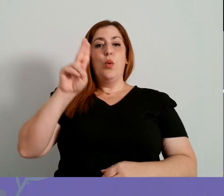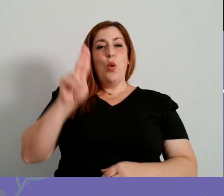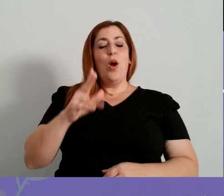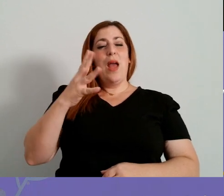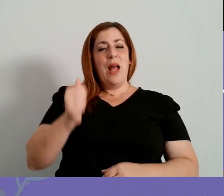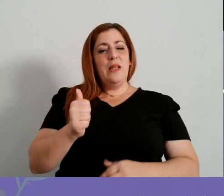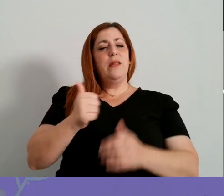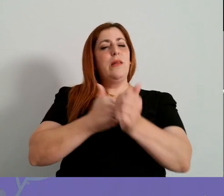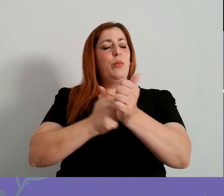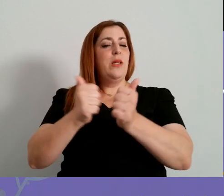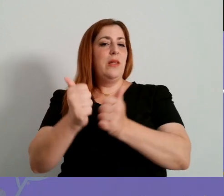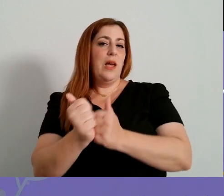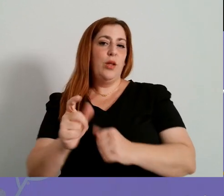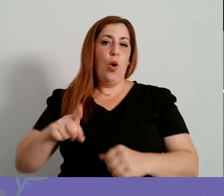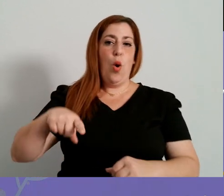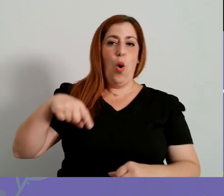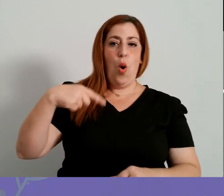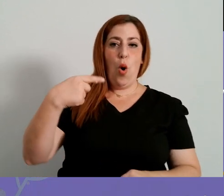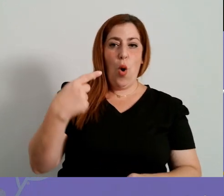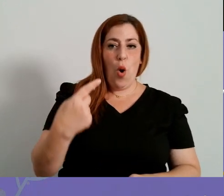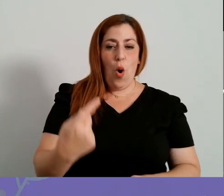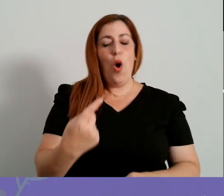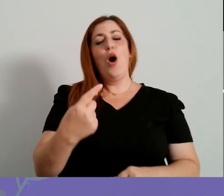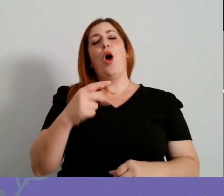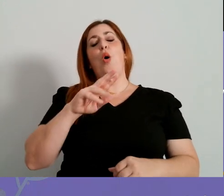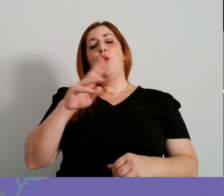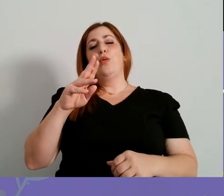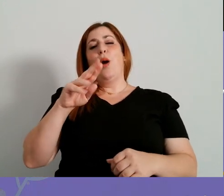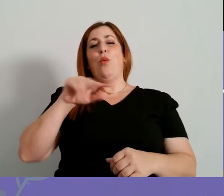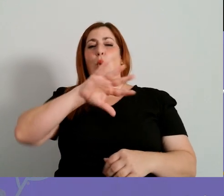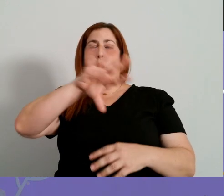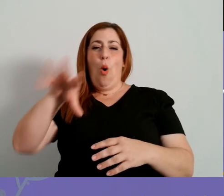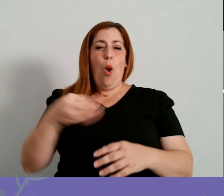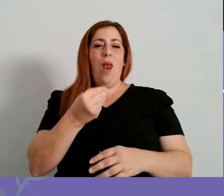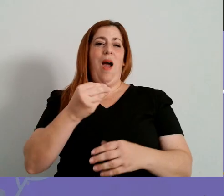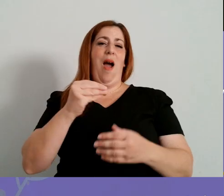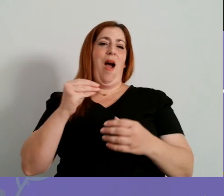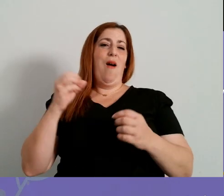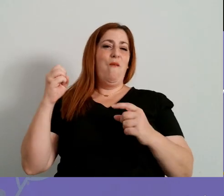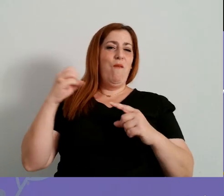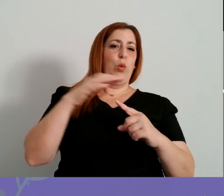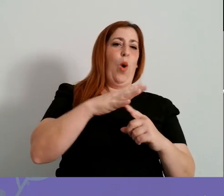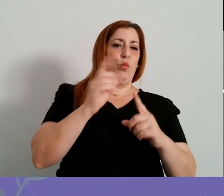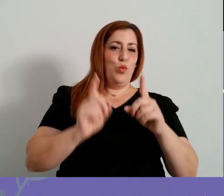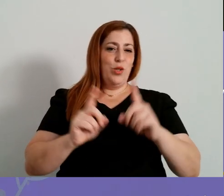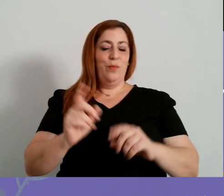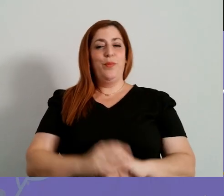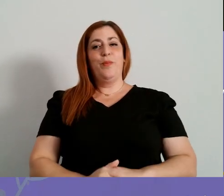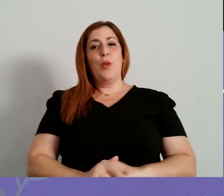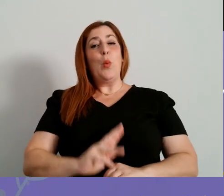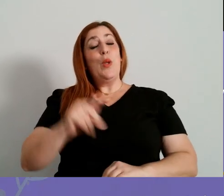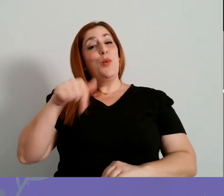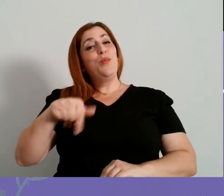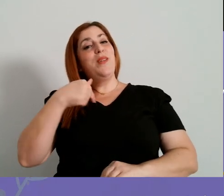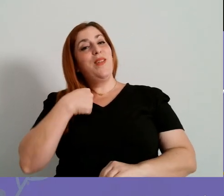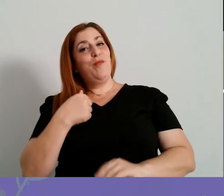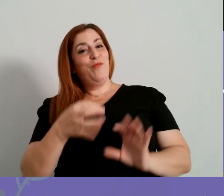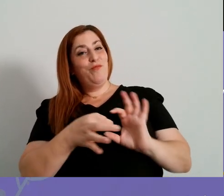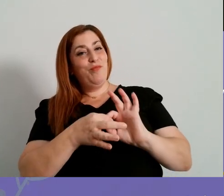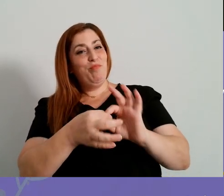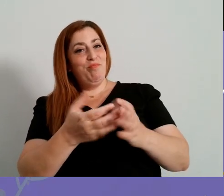Ehlers-Danlos syndrome and all of the co-occurring conditions that come with that. So I'll be your host for